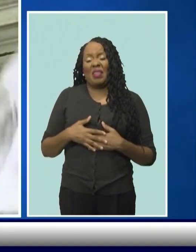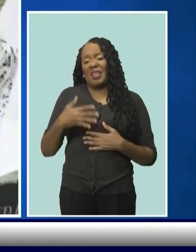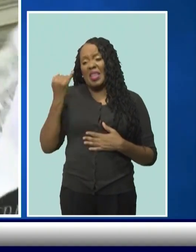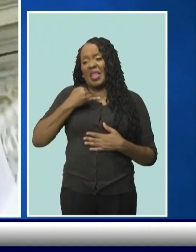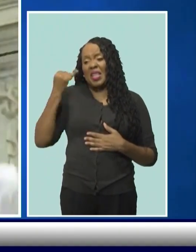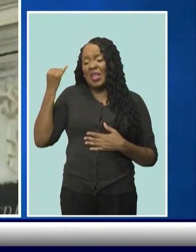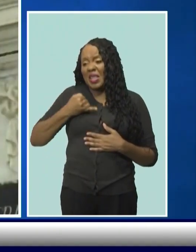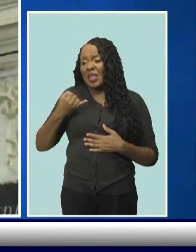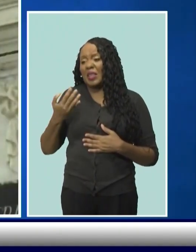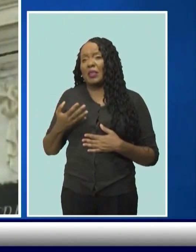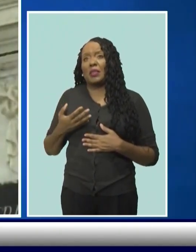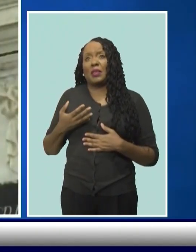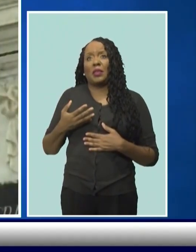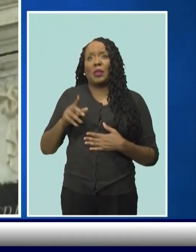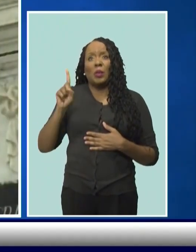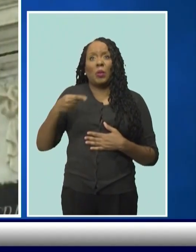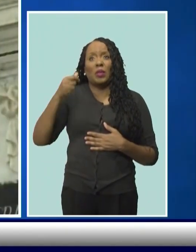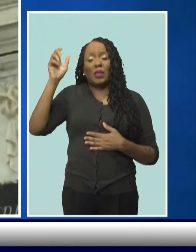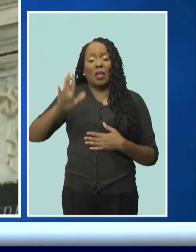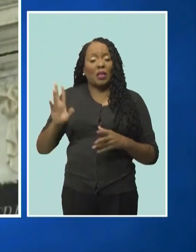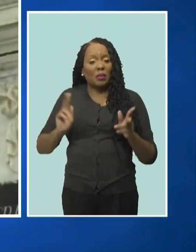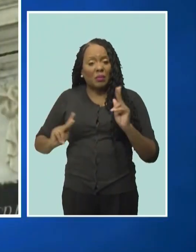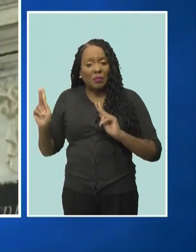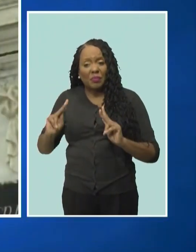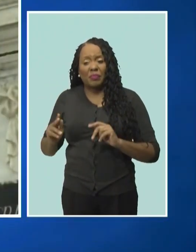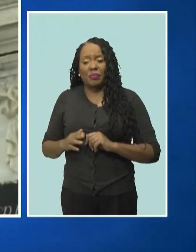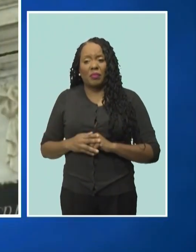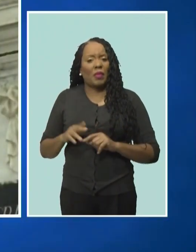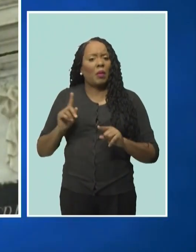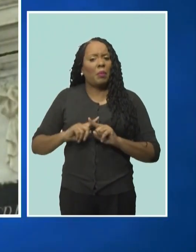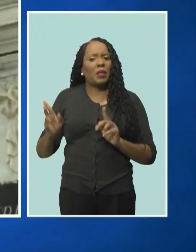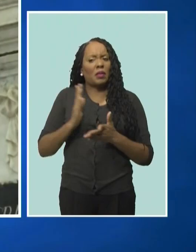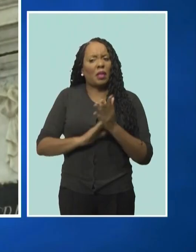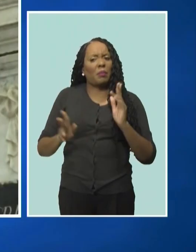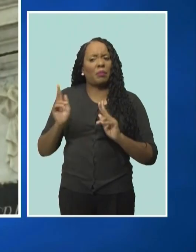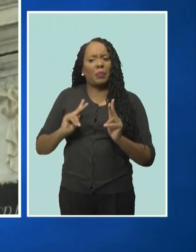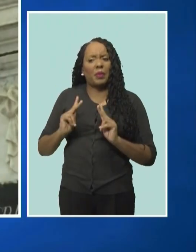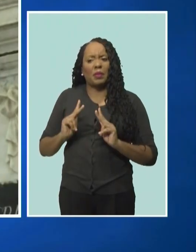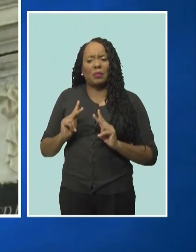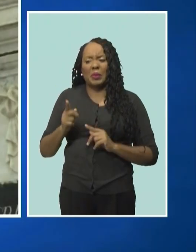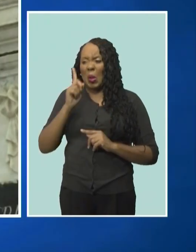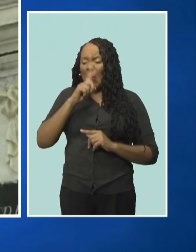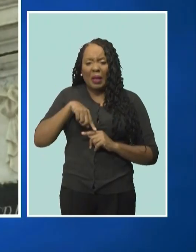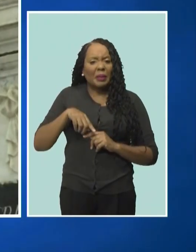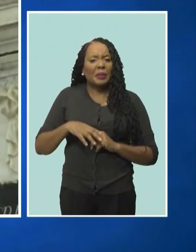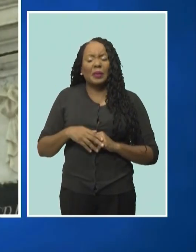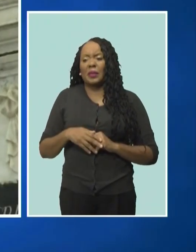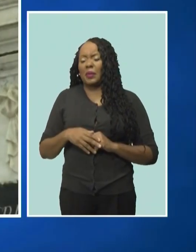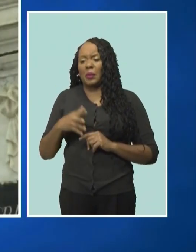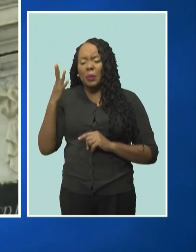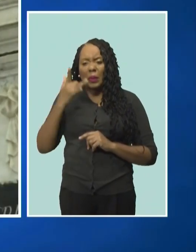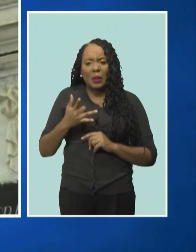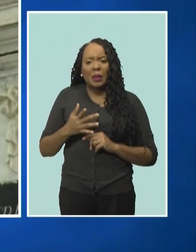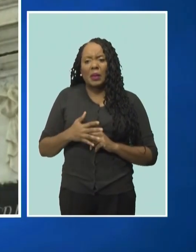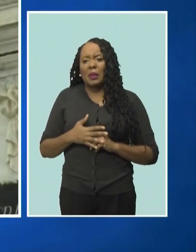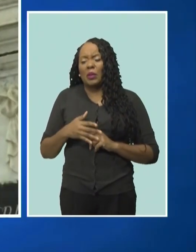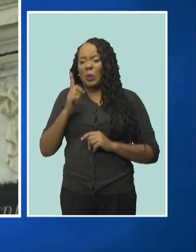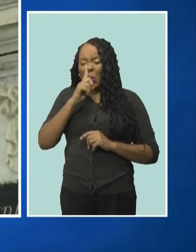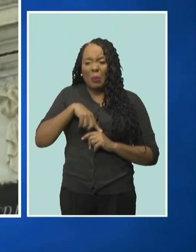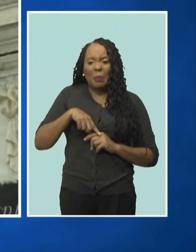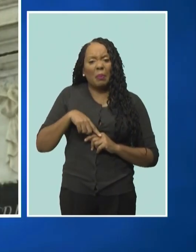Because they're God's people. Everybody is God's people. Not a particular group. That's why Jesus died.